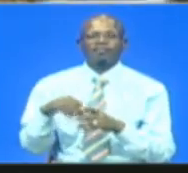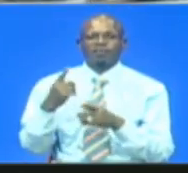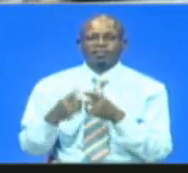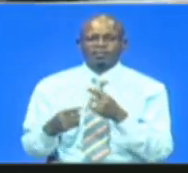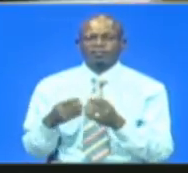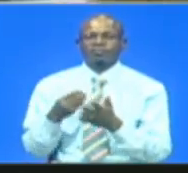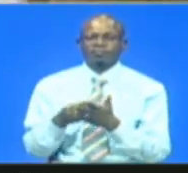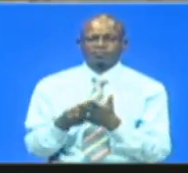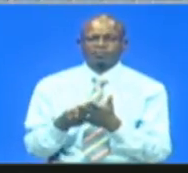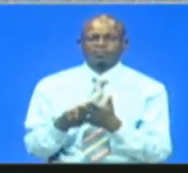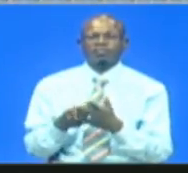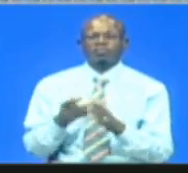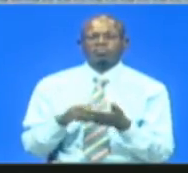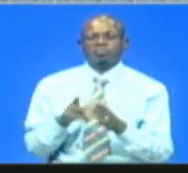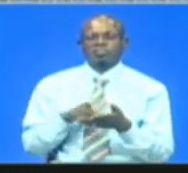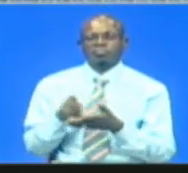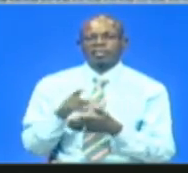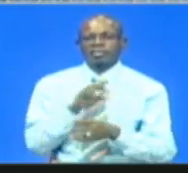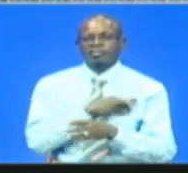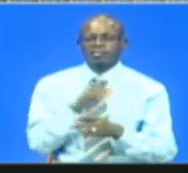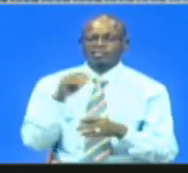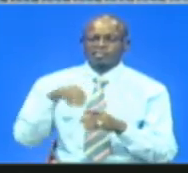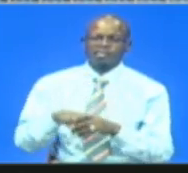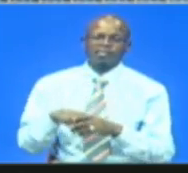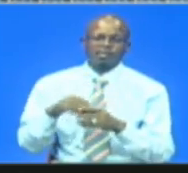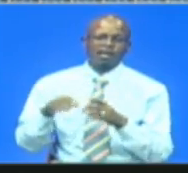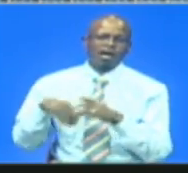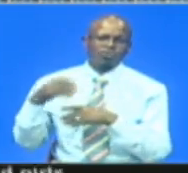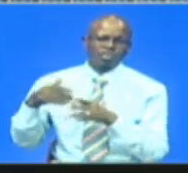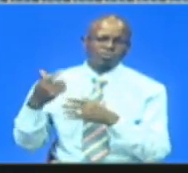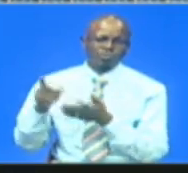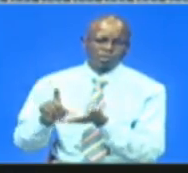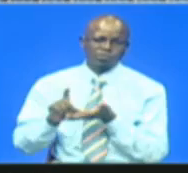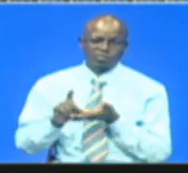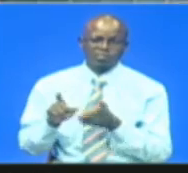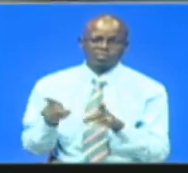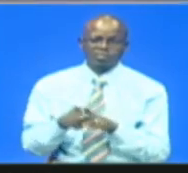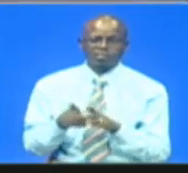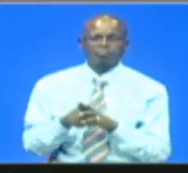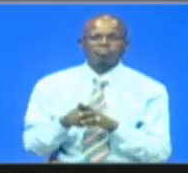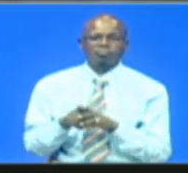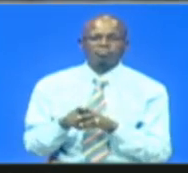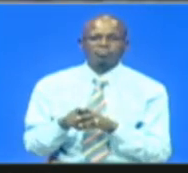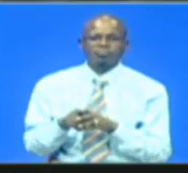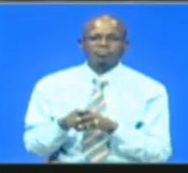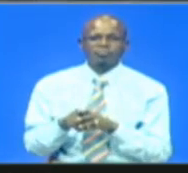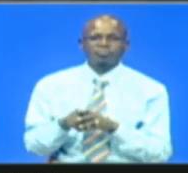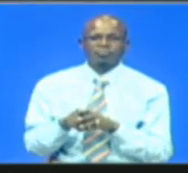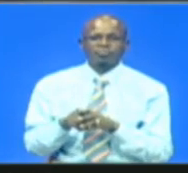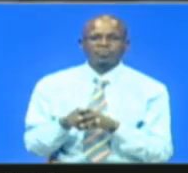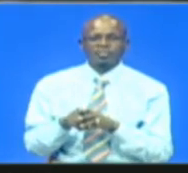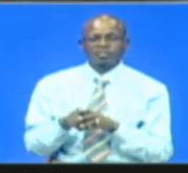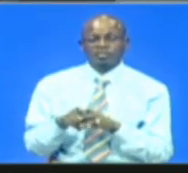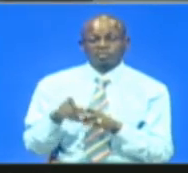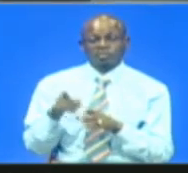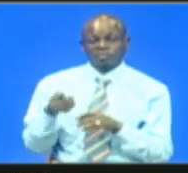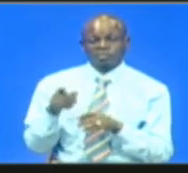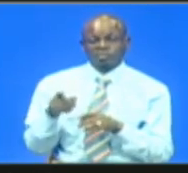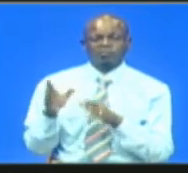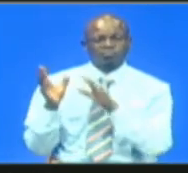growing burden of paying interest on foreign debt on the national coffers and by extension on the heavily taxed Kenyan.